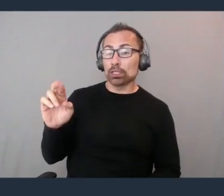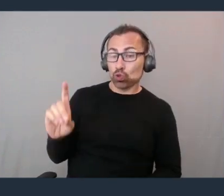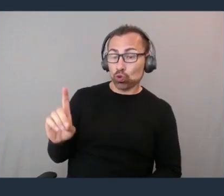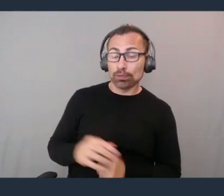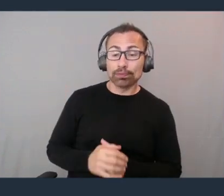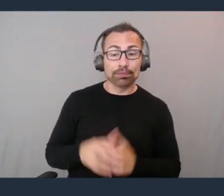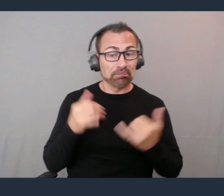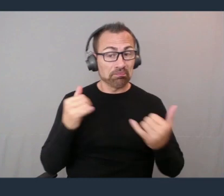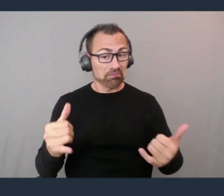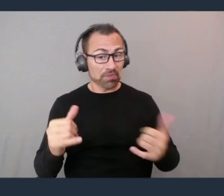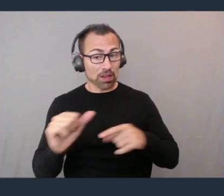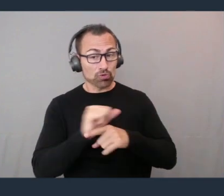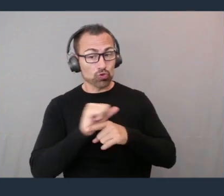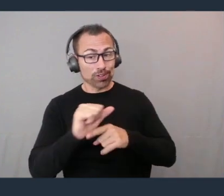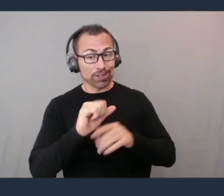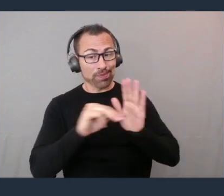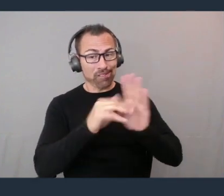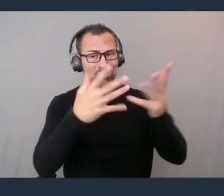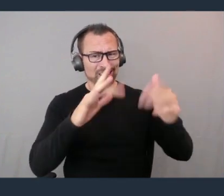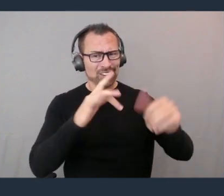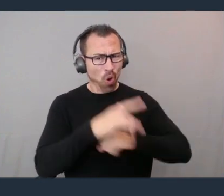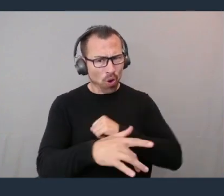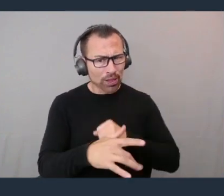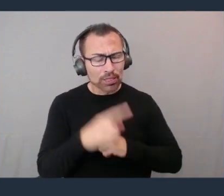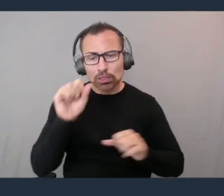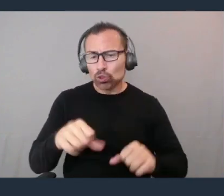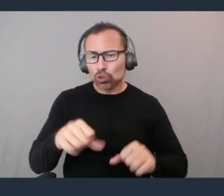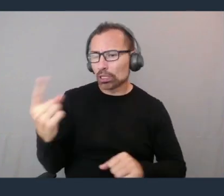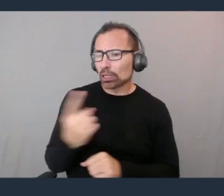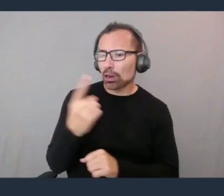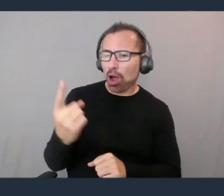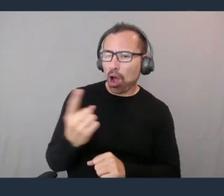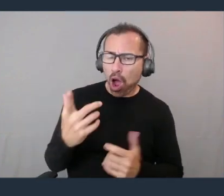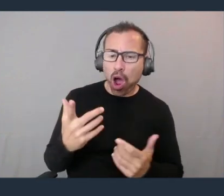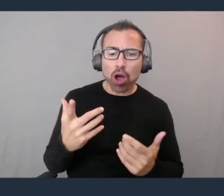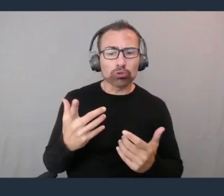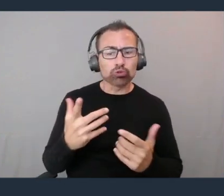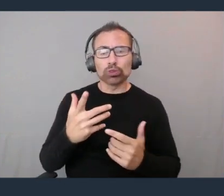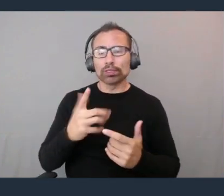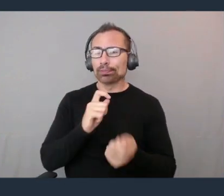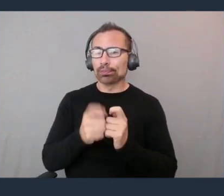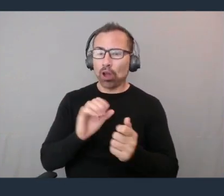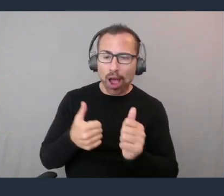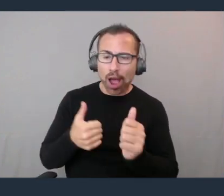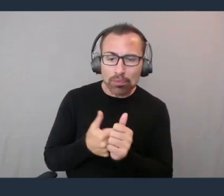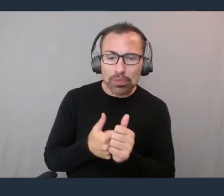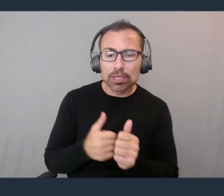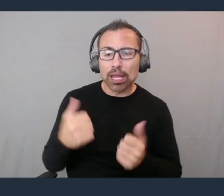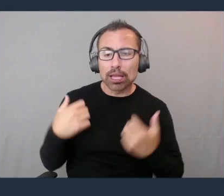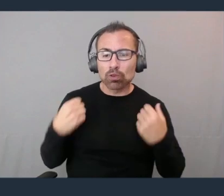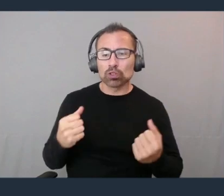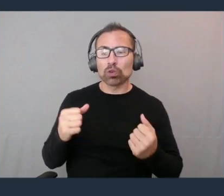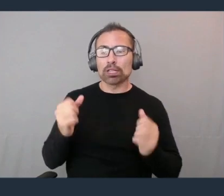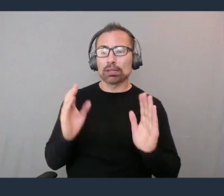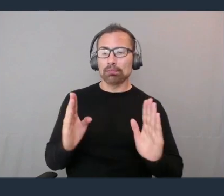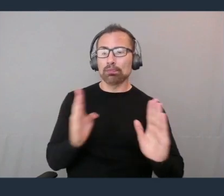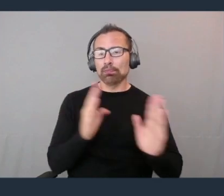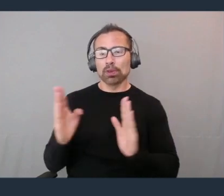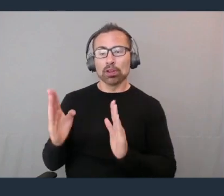model early. You can always update the restoration period by reissuing the restore request with a new